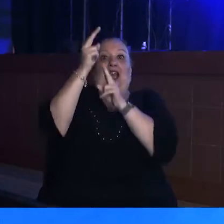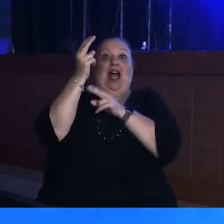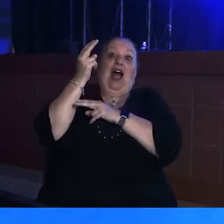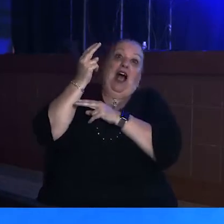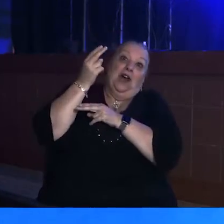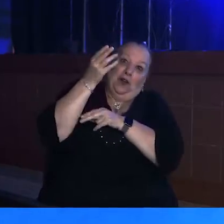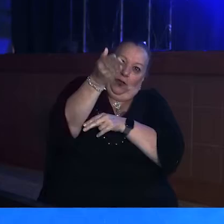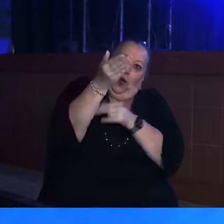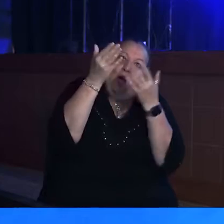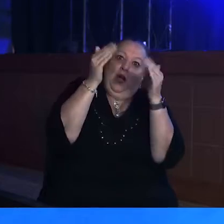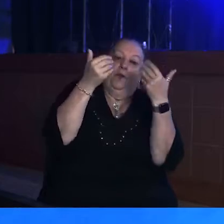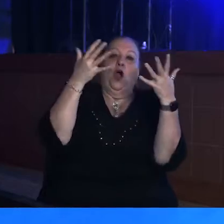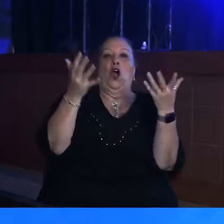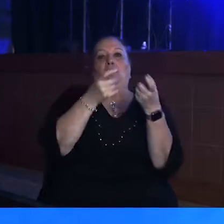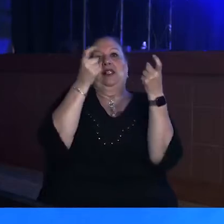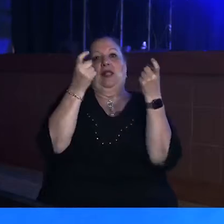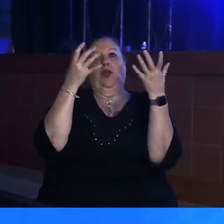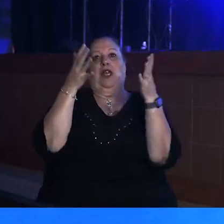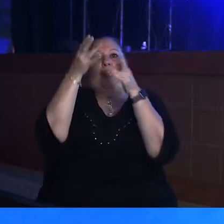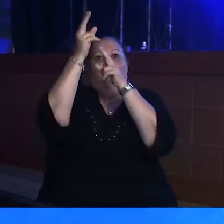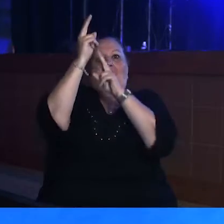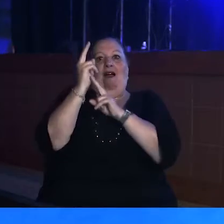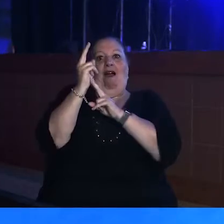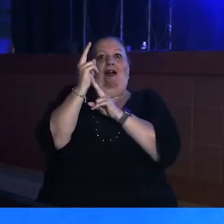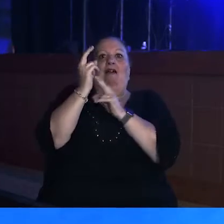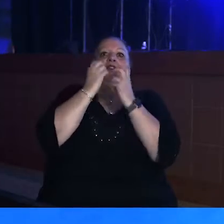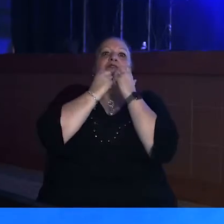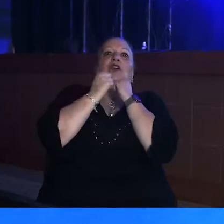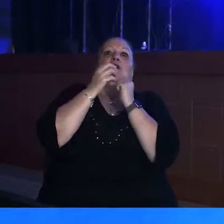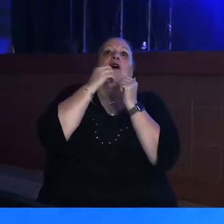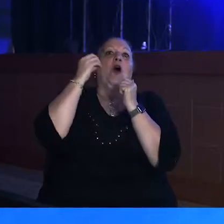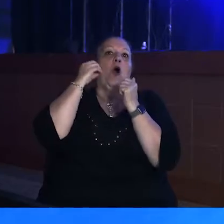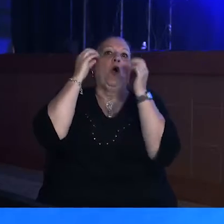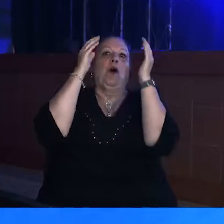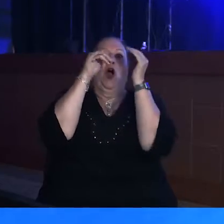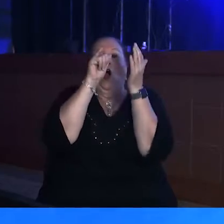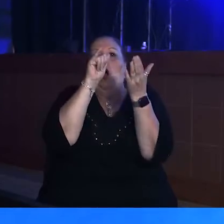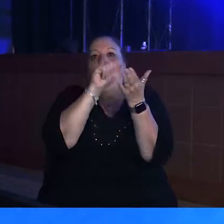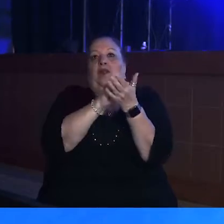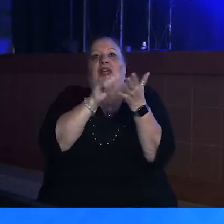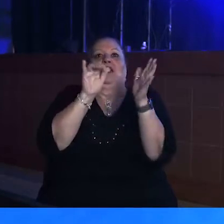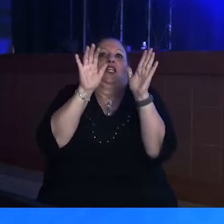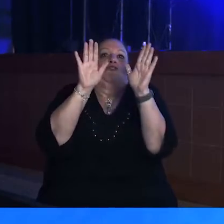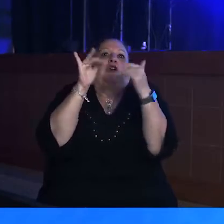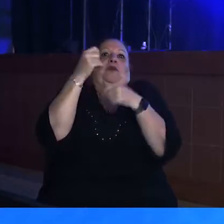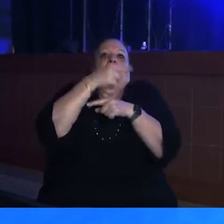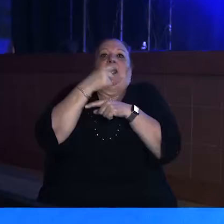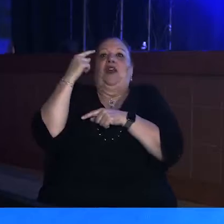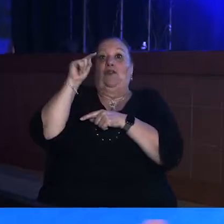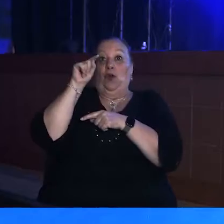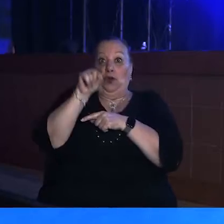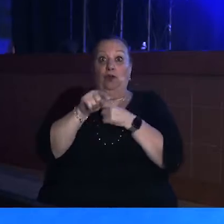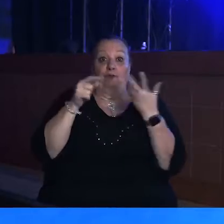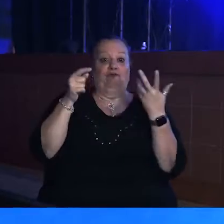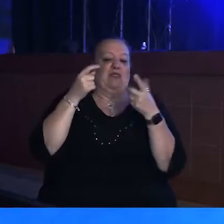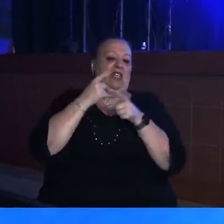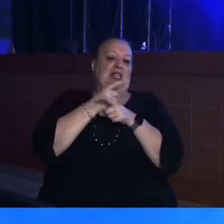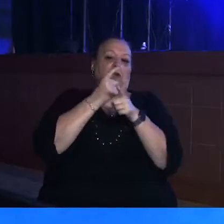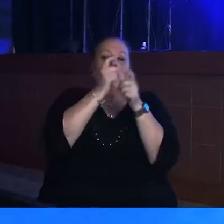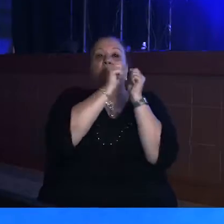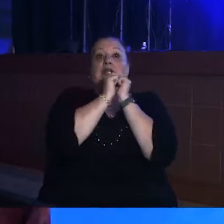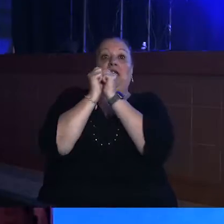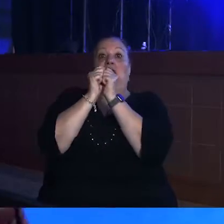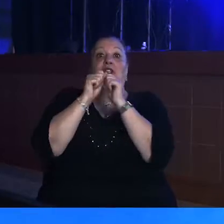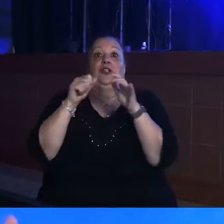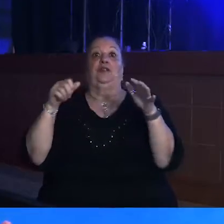being celebrated and honored and treasured at home. I hope that it's an incredible day for you. Typically, when we're together in the auditorium at Community,